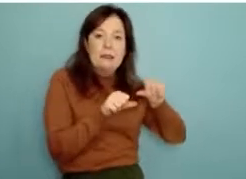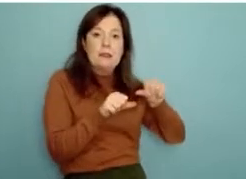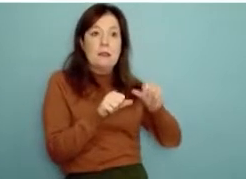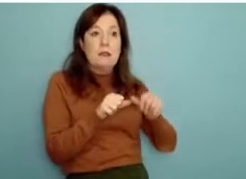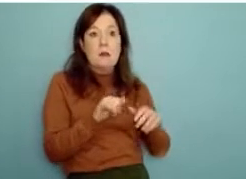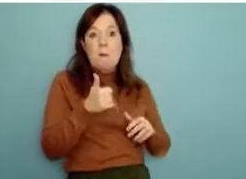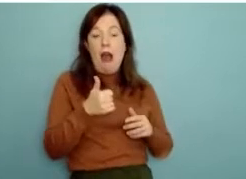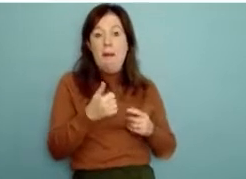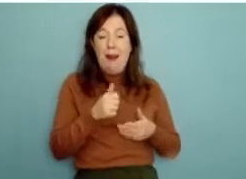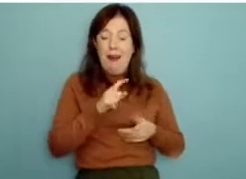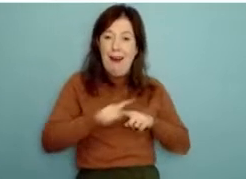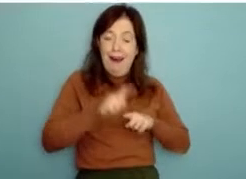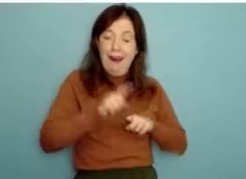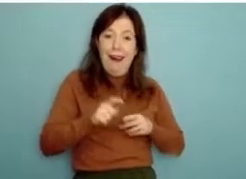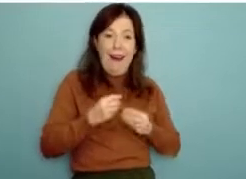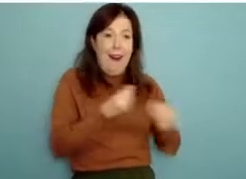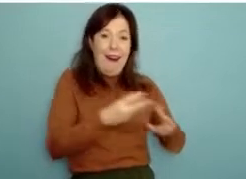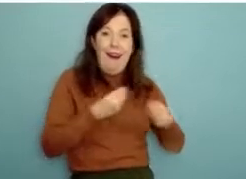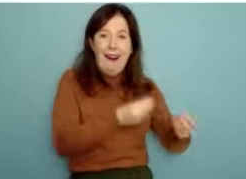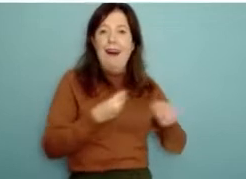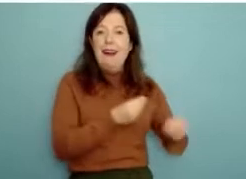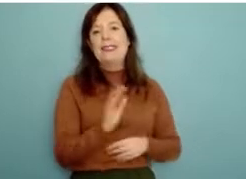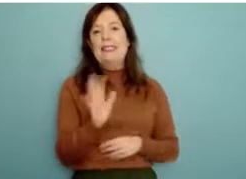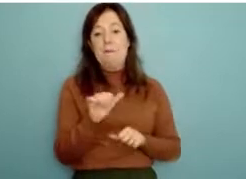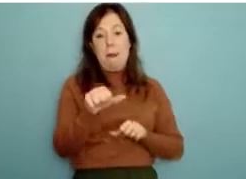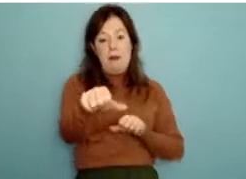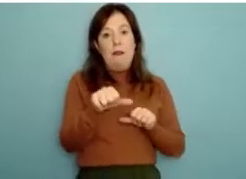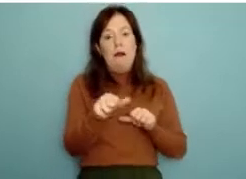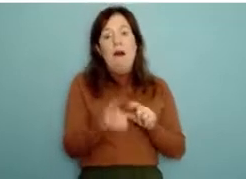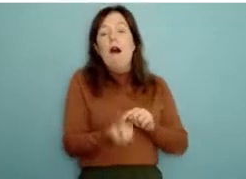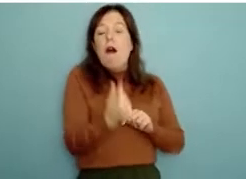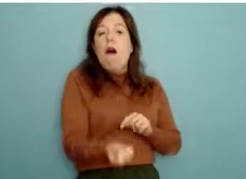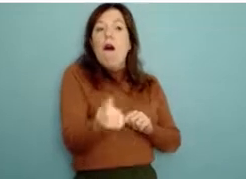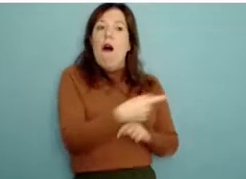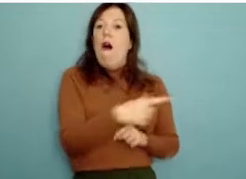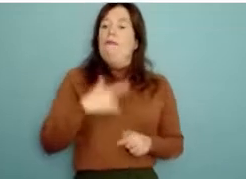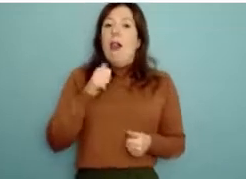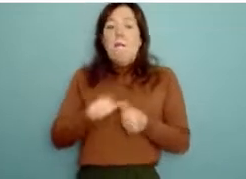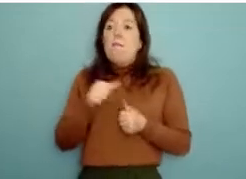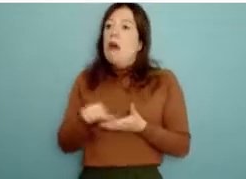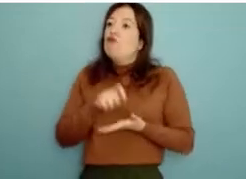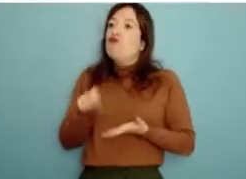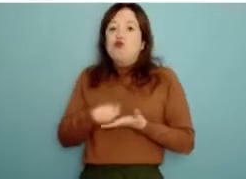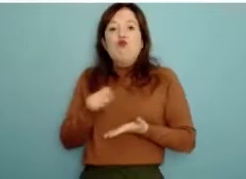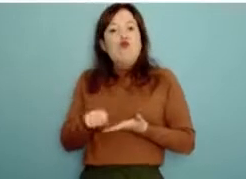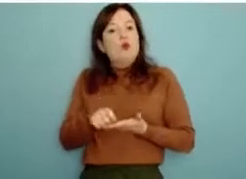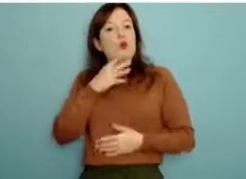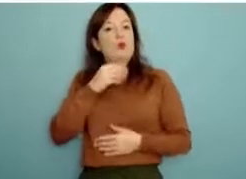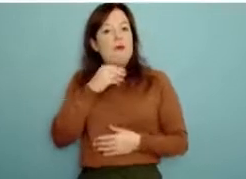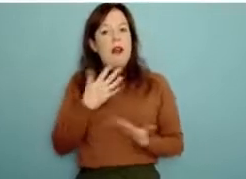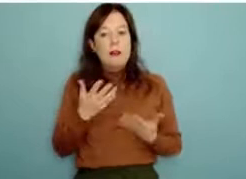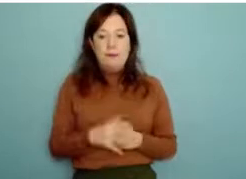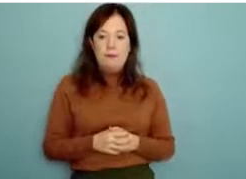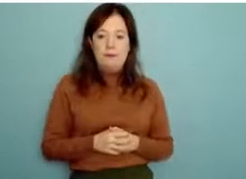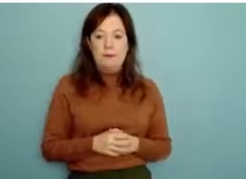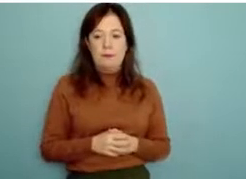monitoring if someone isn't seeing this as helpful? In terms of that evaluation that was done at SLAM, interesting